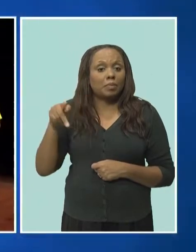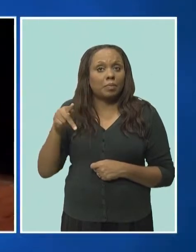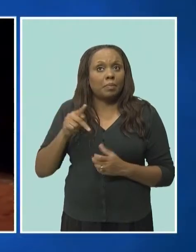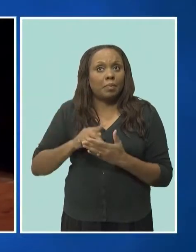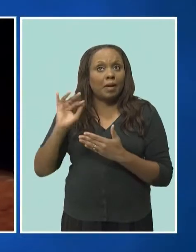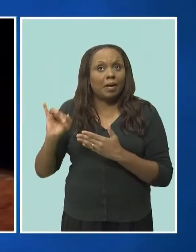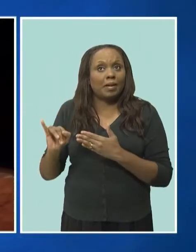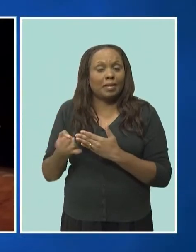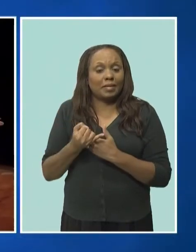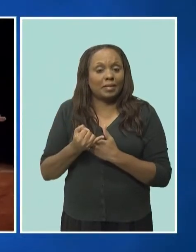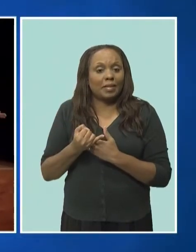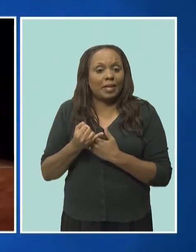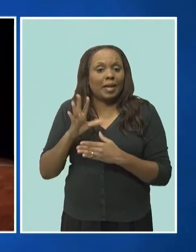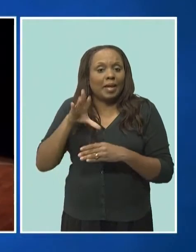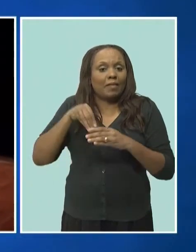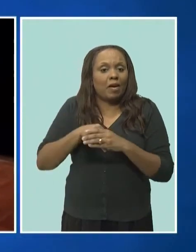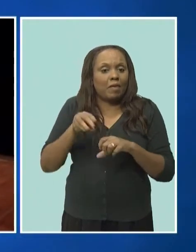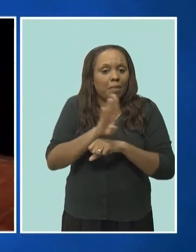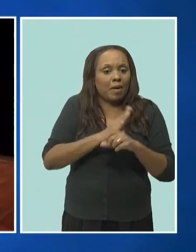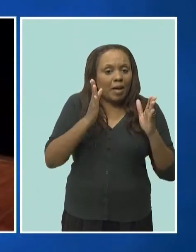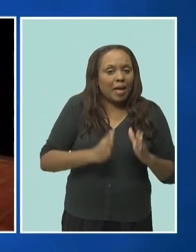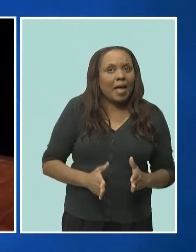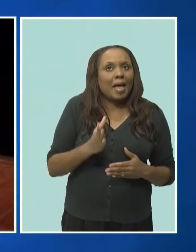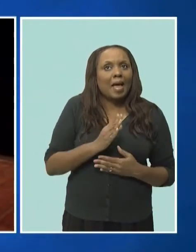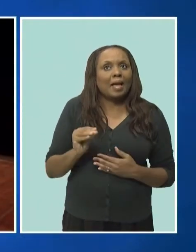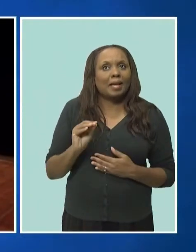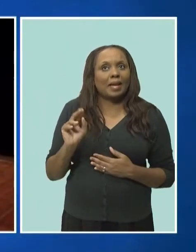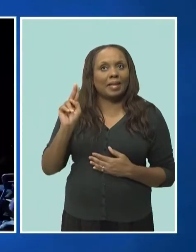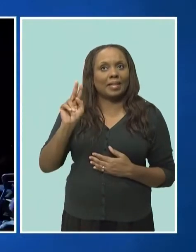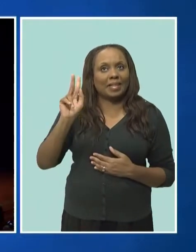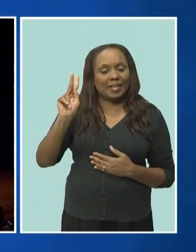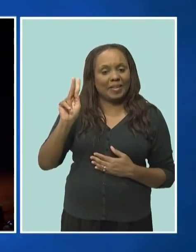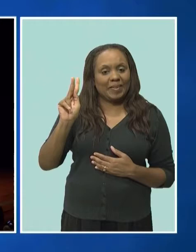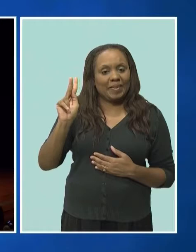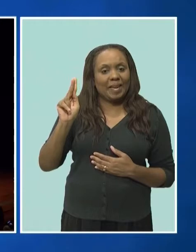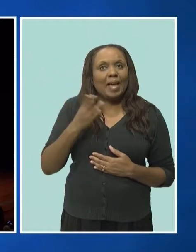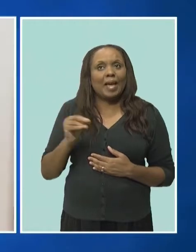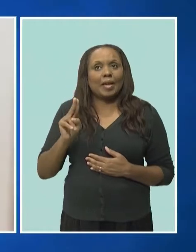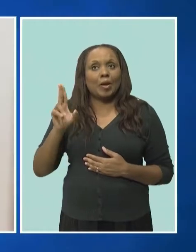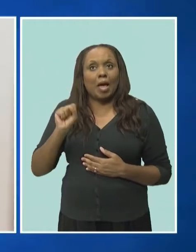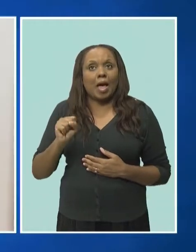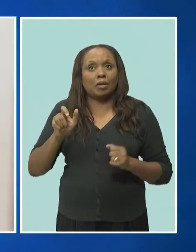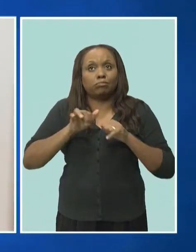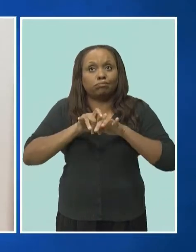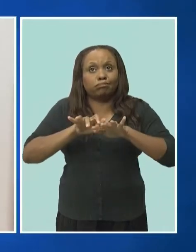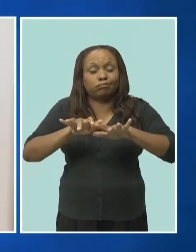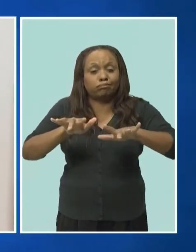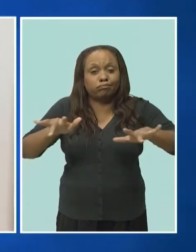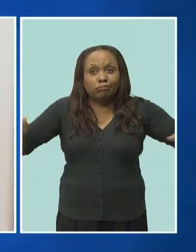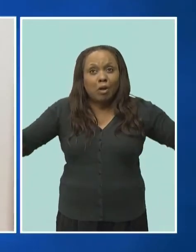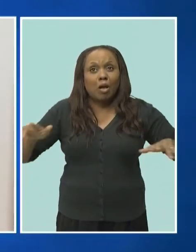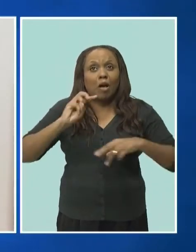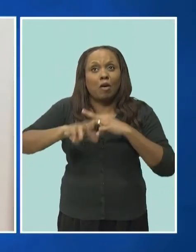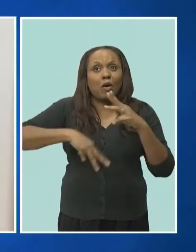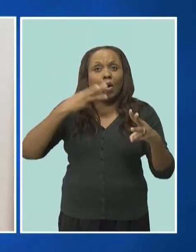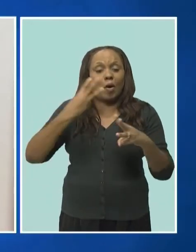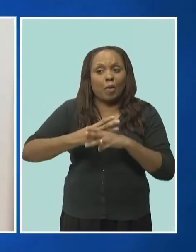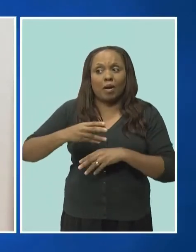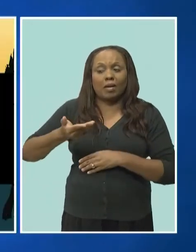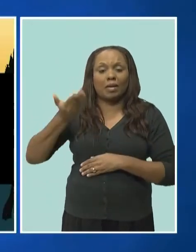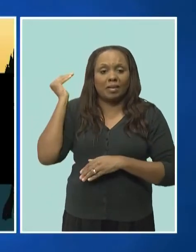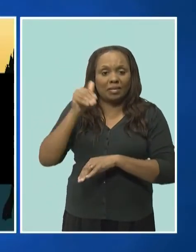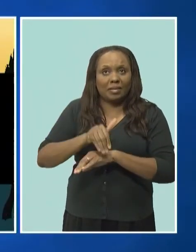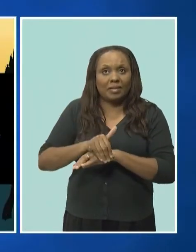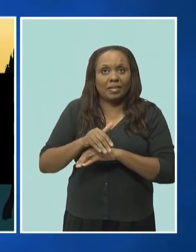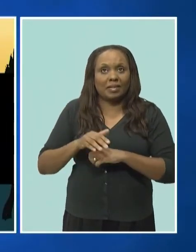involving individuals from Barbados, the United Kingdom and the United States, was streamed around the world last evening. Member of Parliament for the